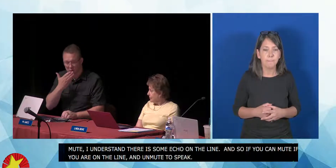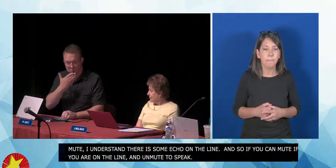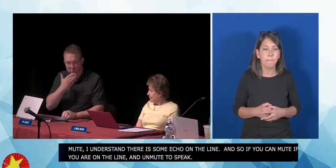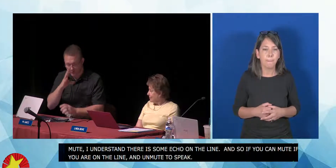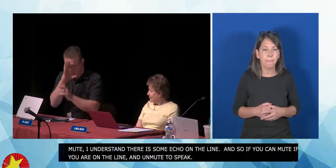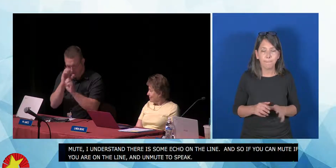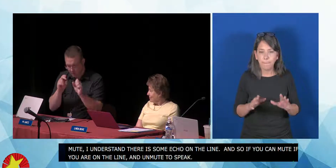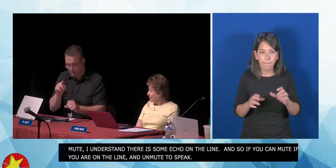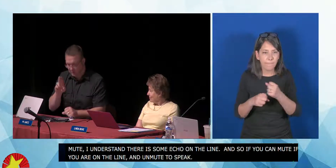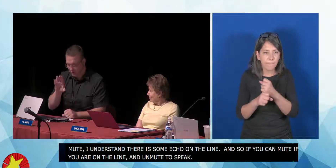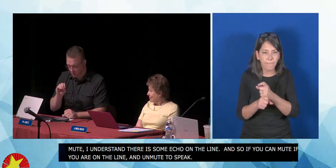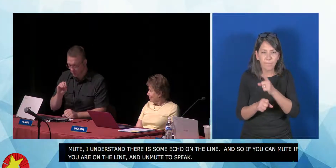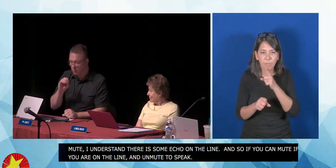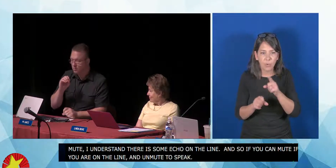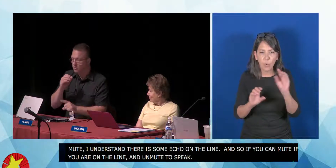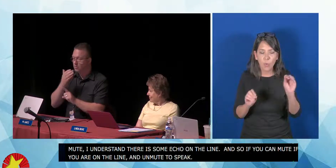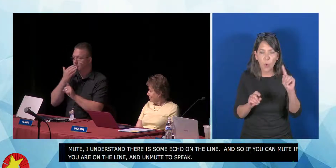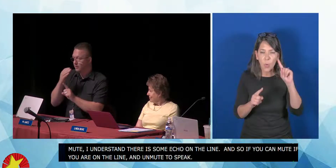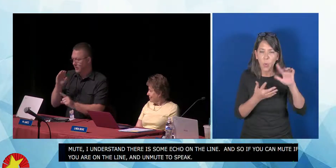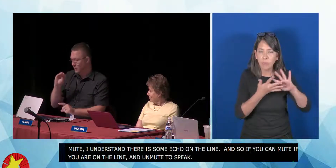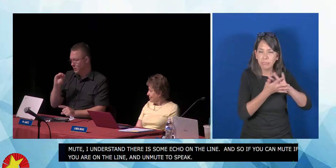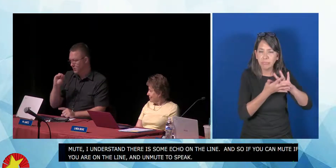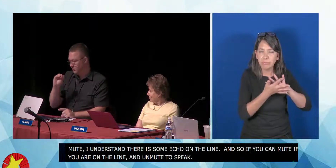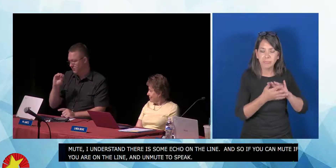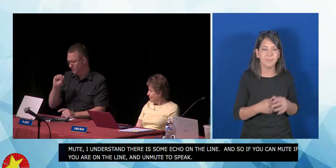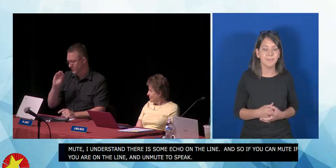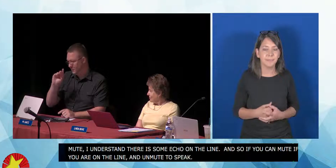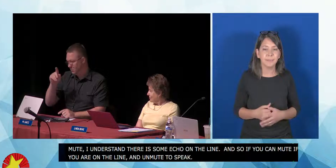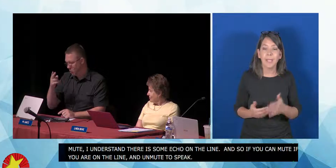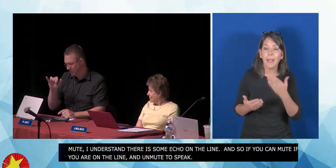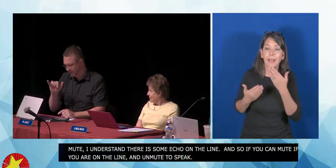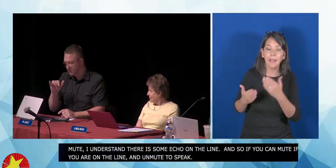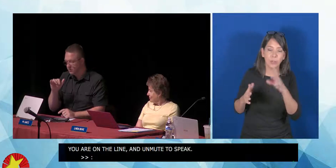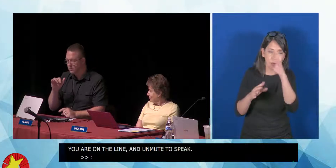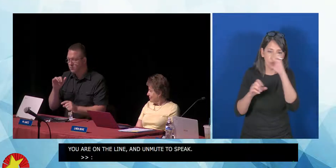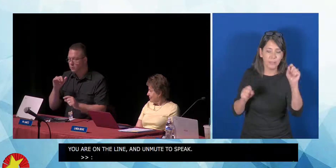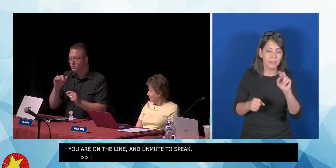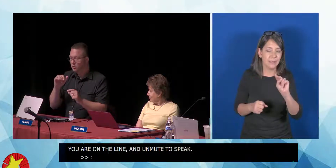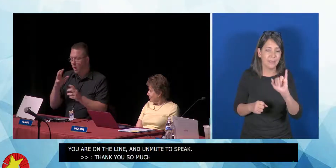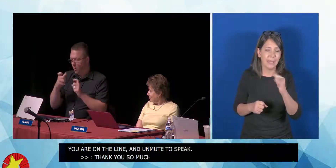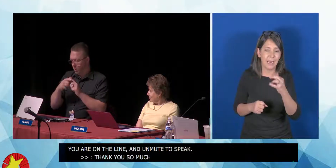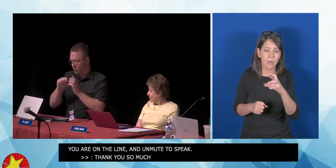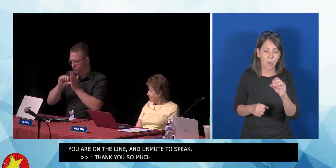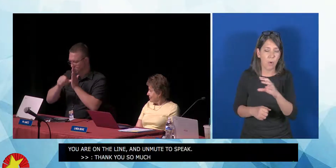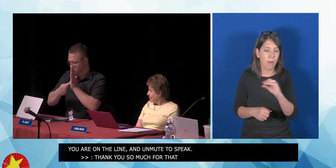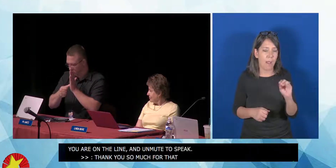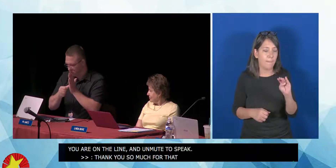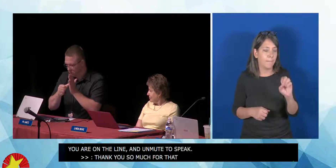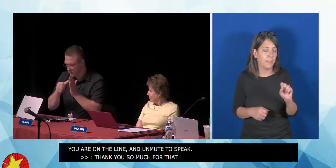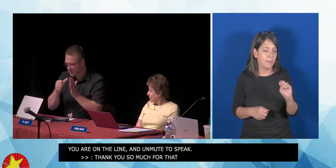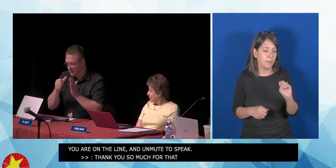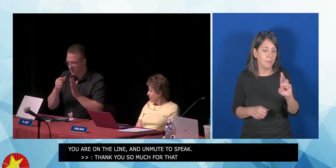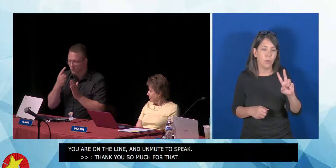Making sure there was no feedback there. Thank you so much for that, President Nigro, and also Ms. Murphy.